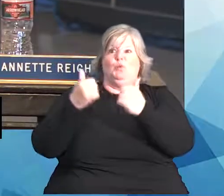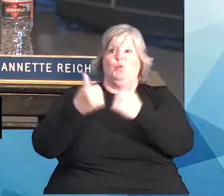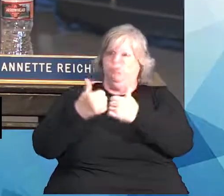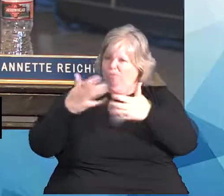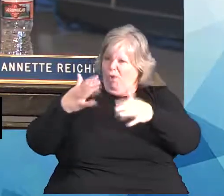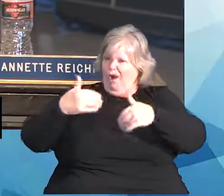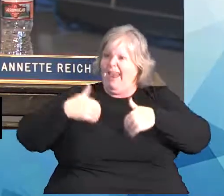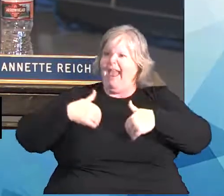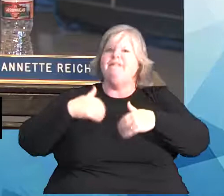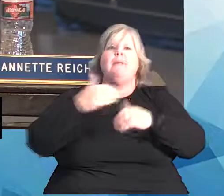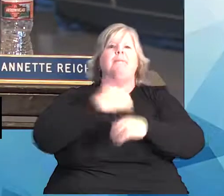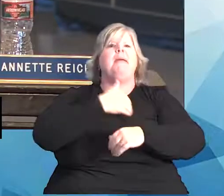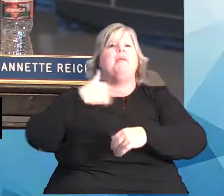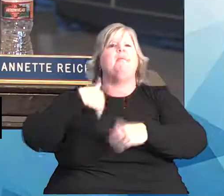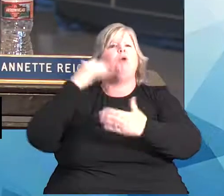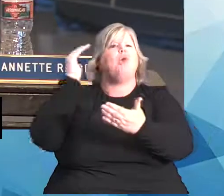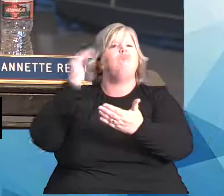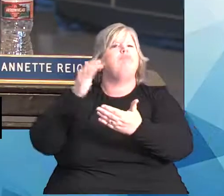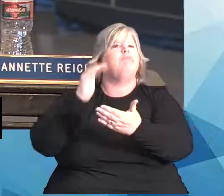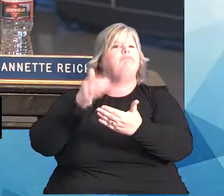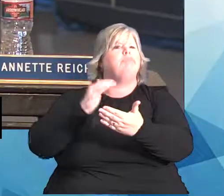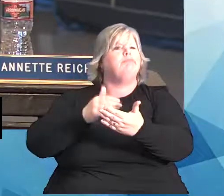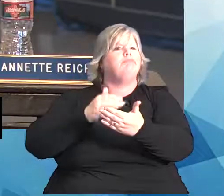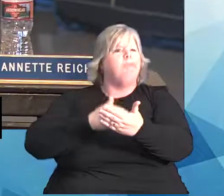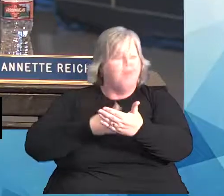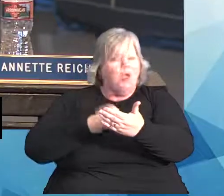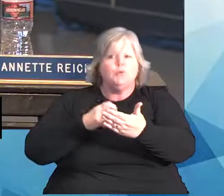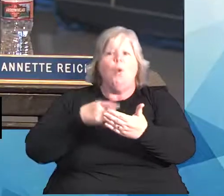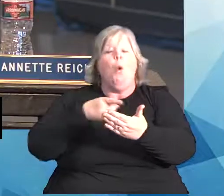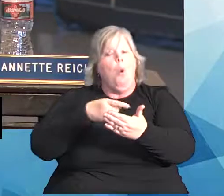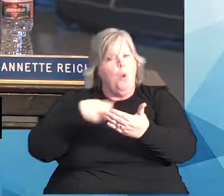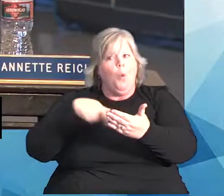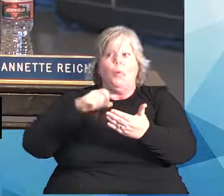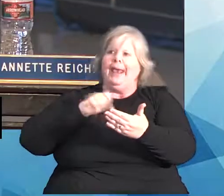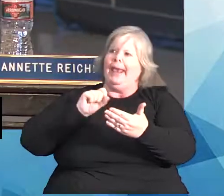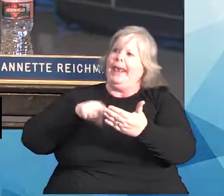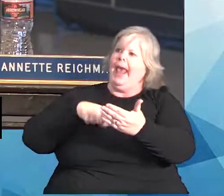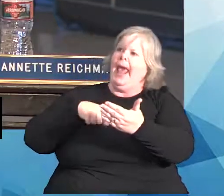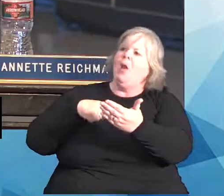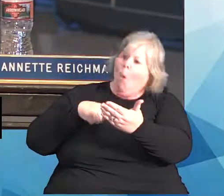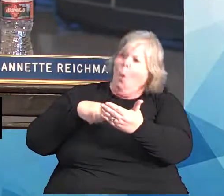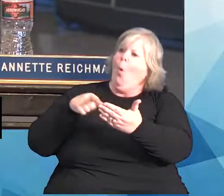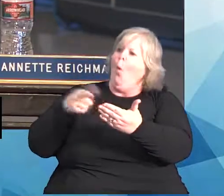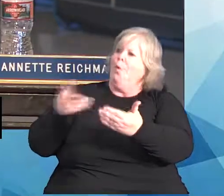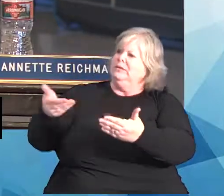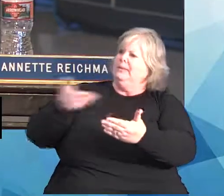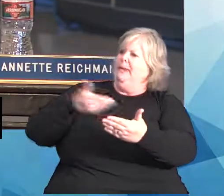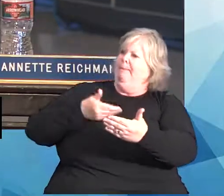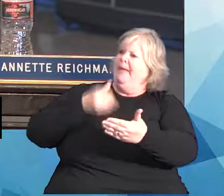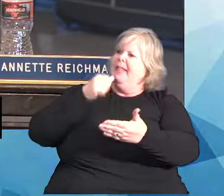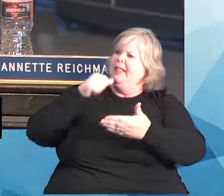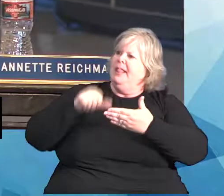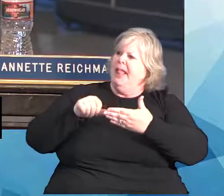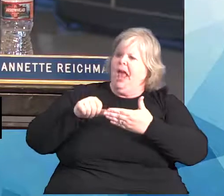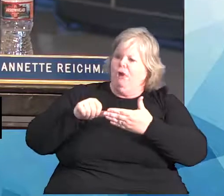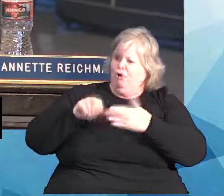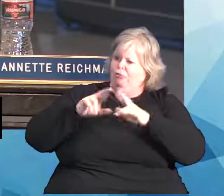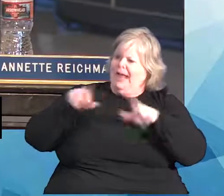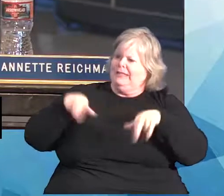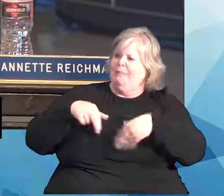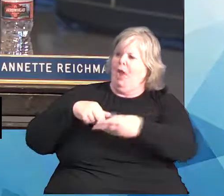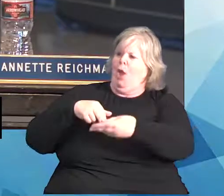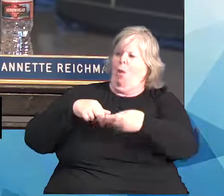of members that anyone could submit their letter and resume to us as